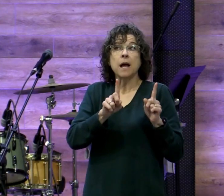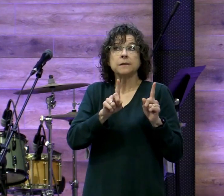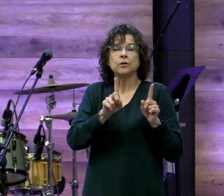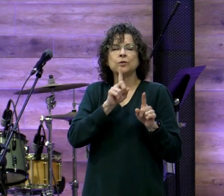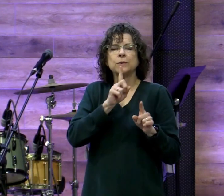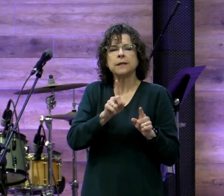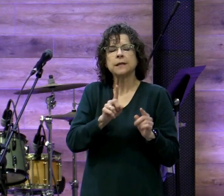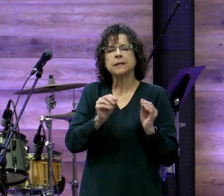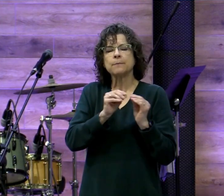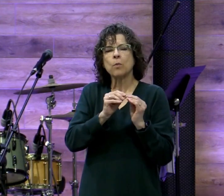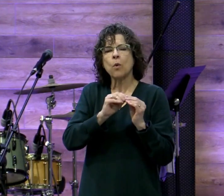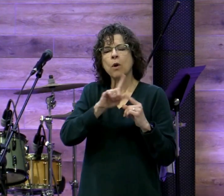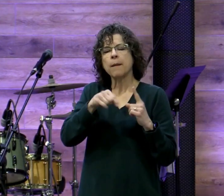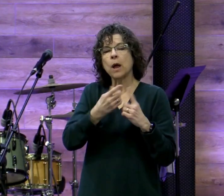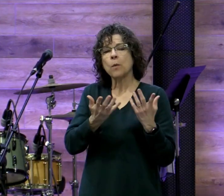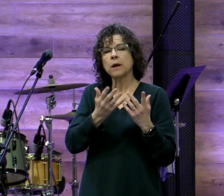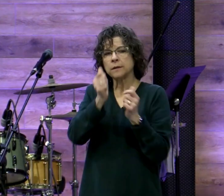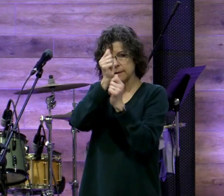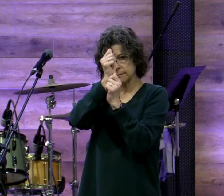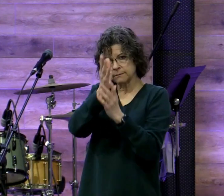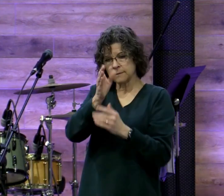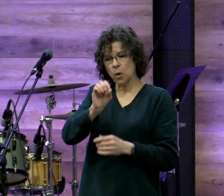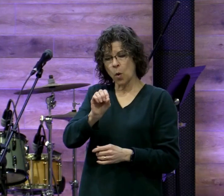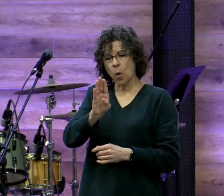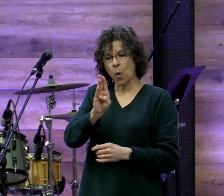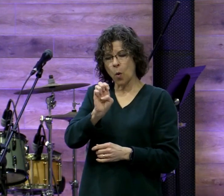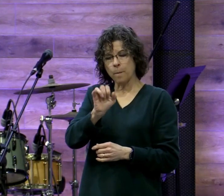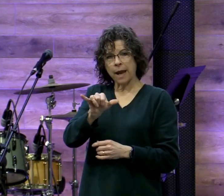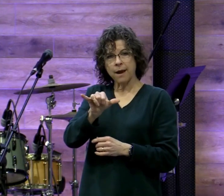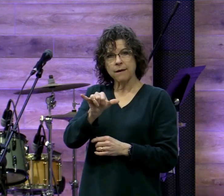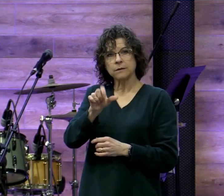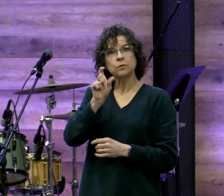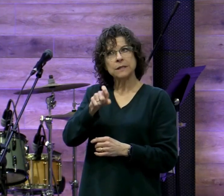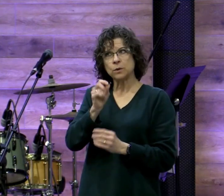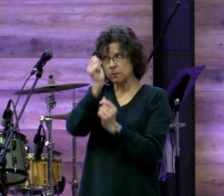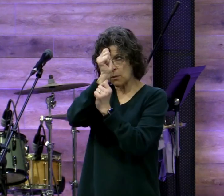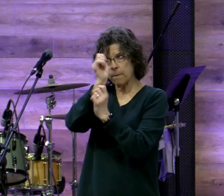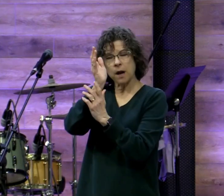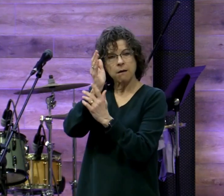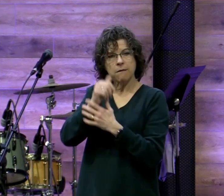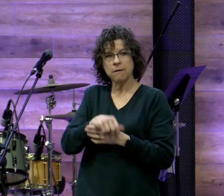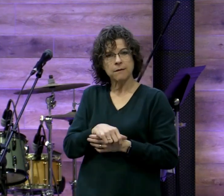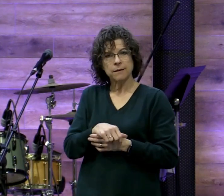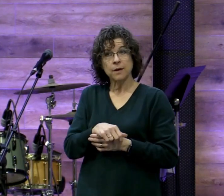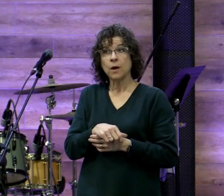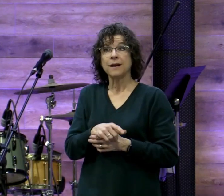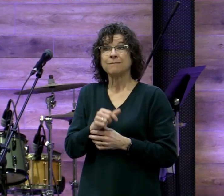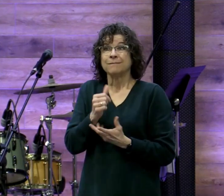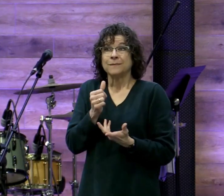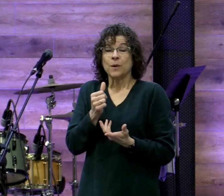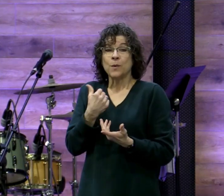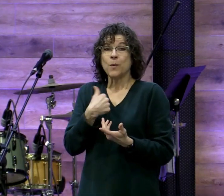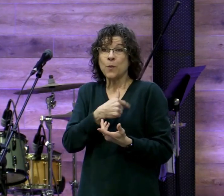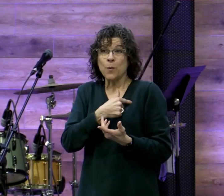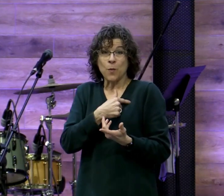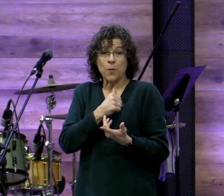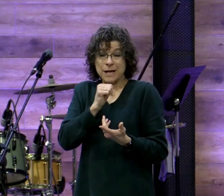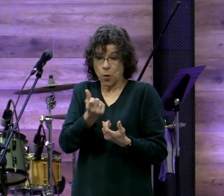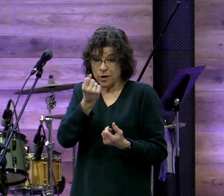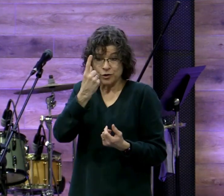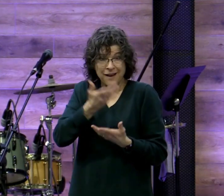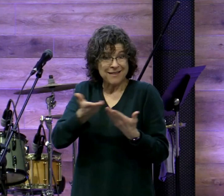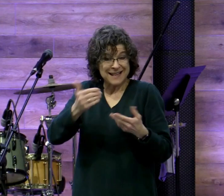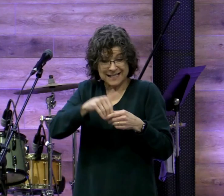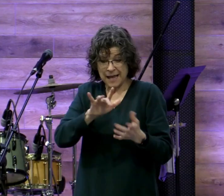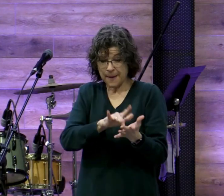obedience when it comes down to discipleship. It's not the things that are confusing that we don't fully understand in the Bible. It's the things